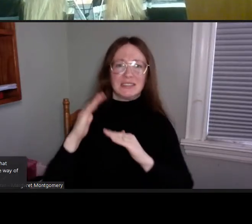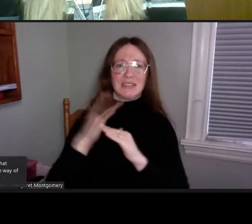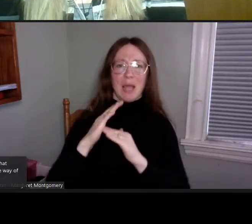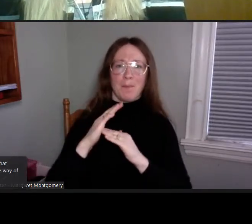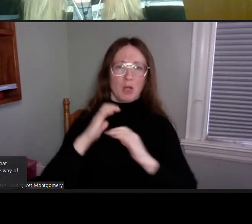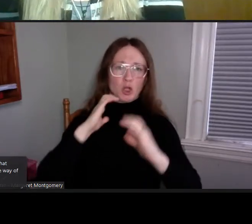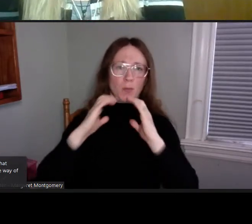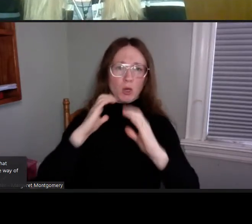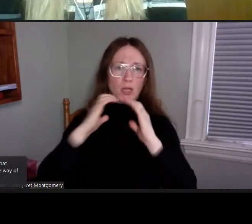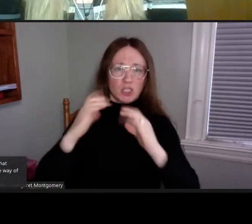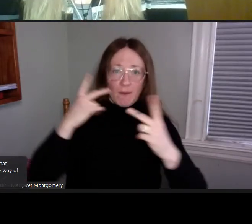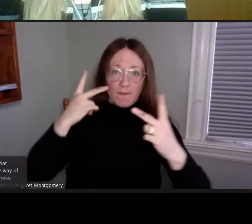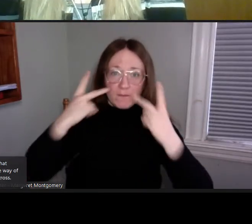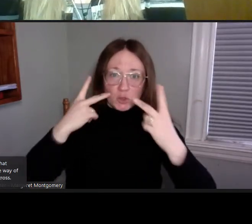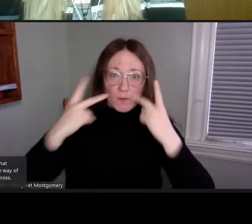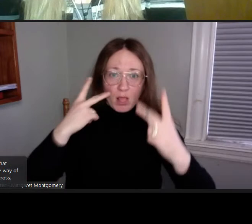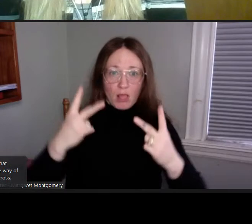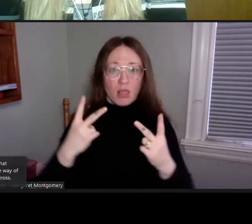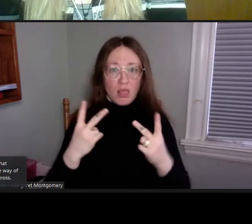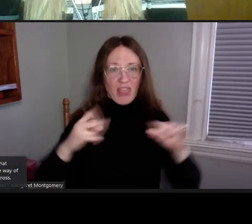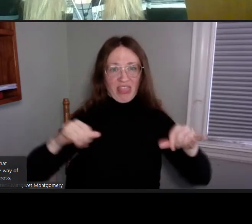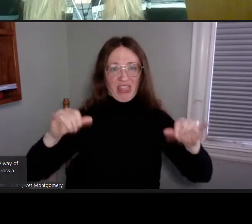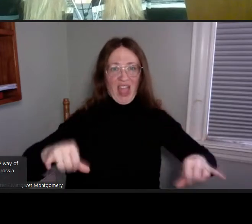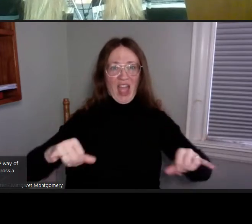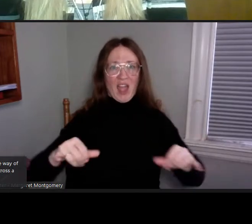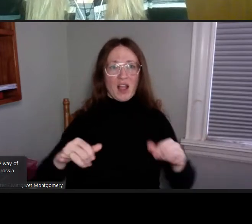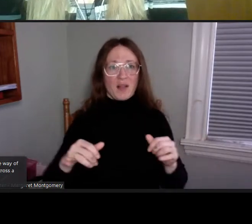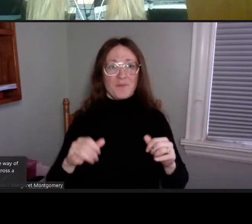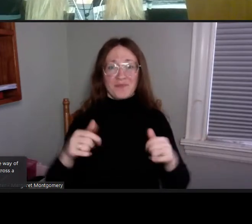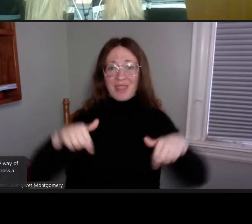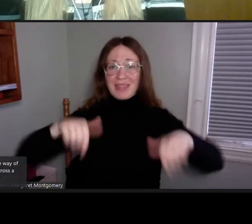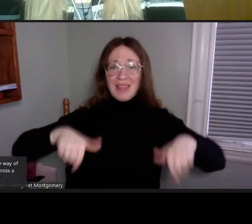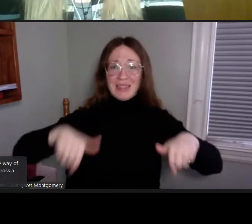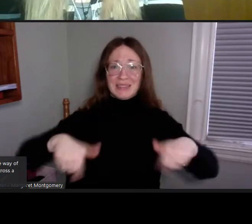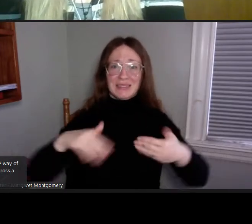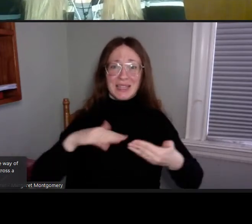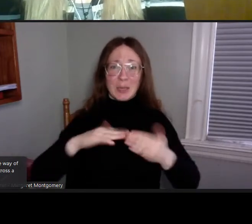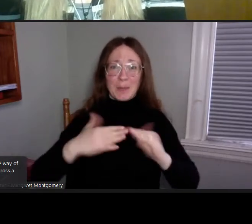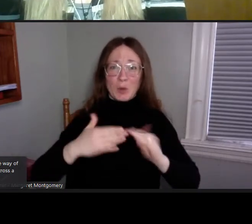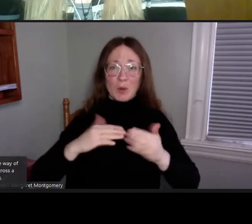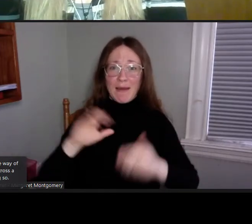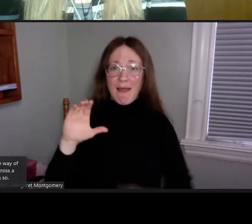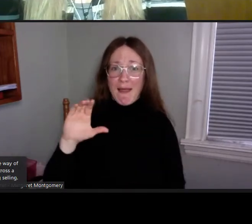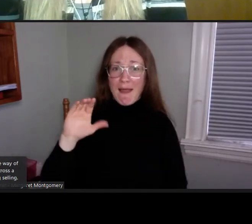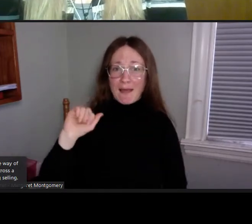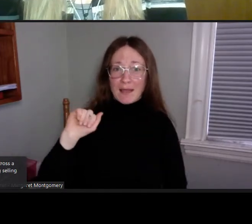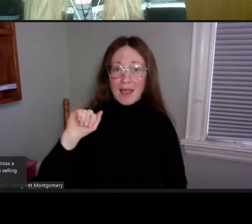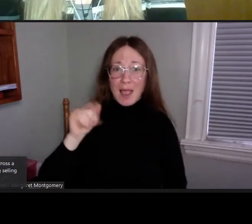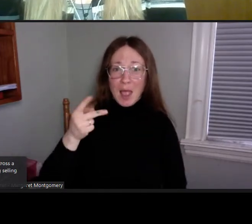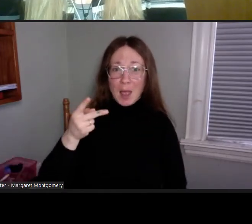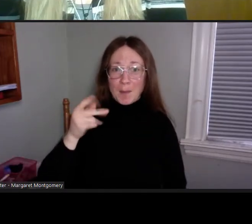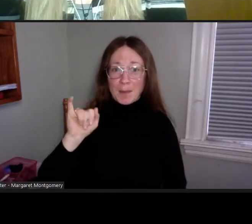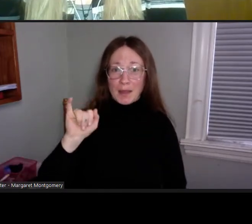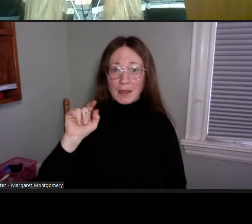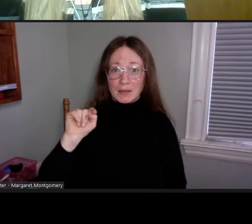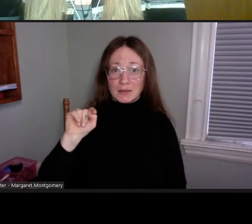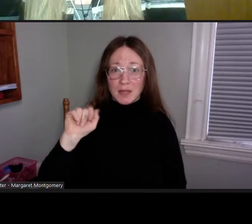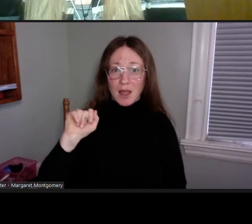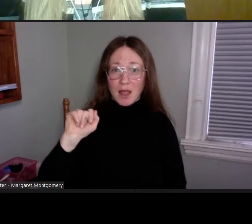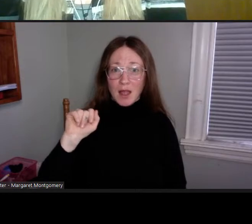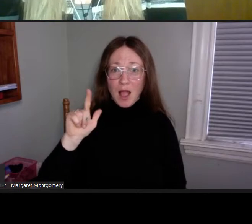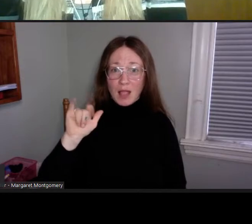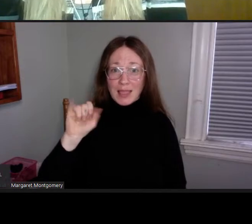of getting our points across. A capitalistic society is built on advertising, selling, getting you to buy the product.